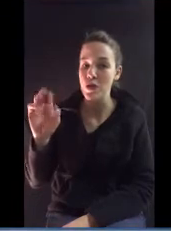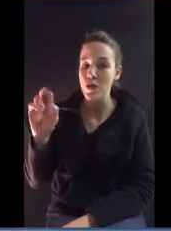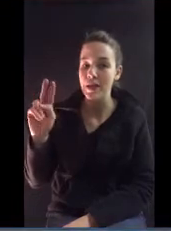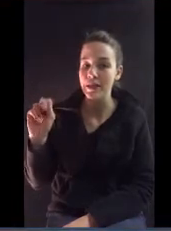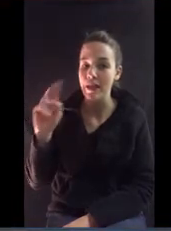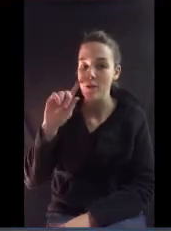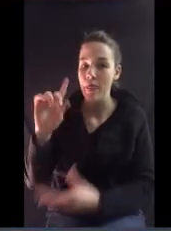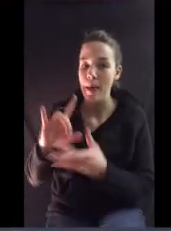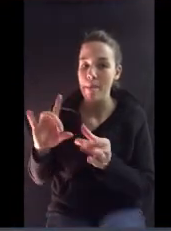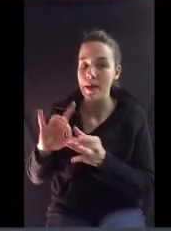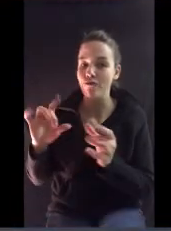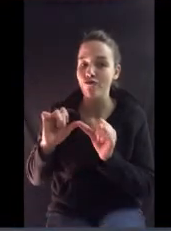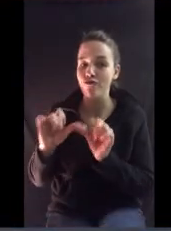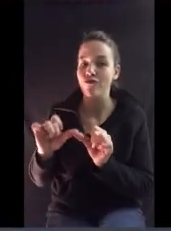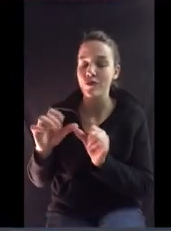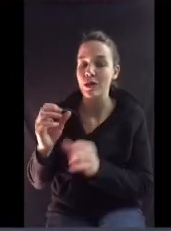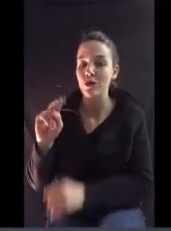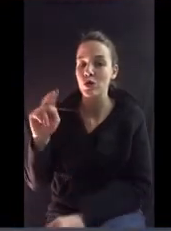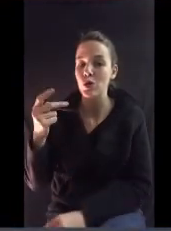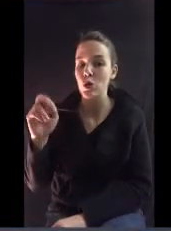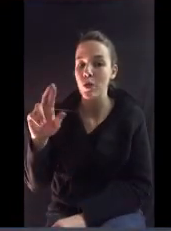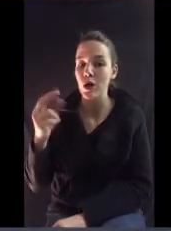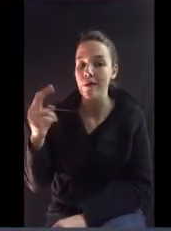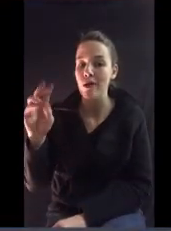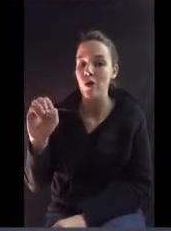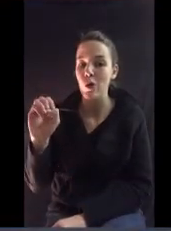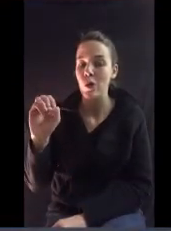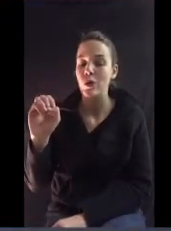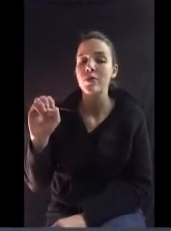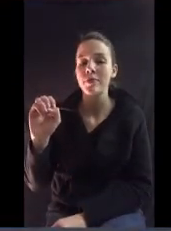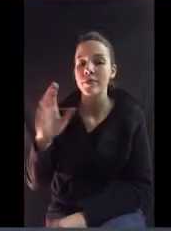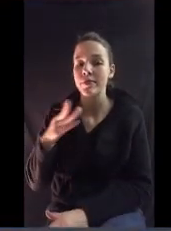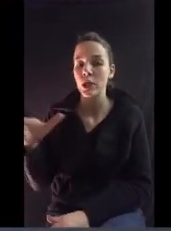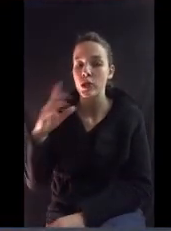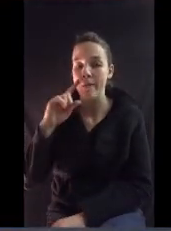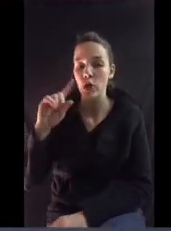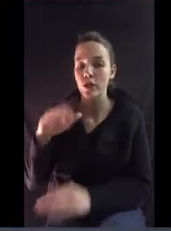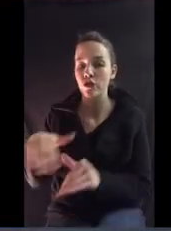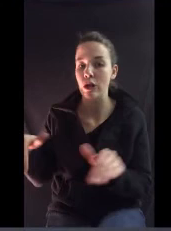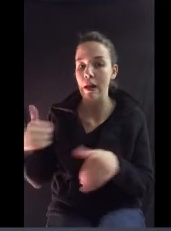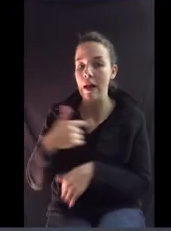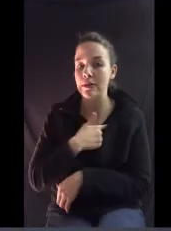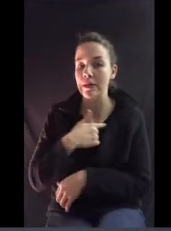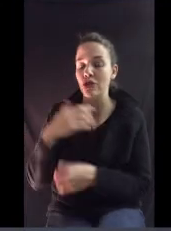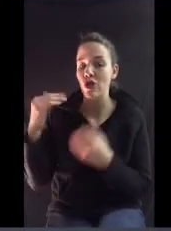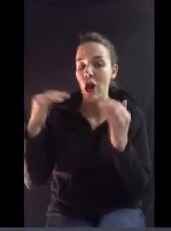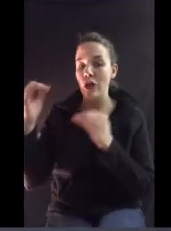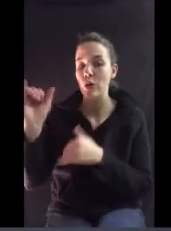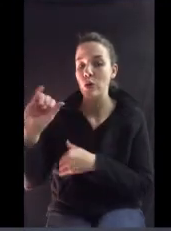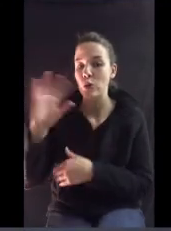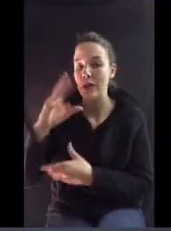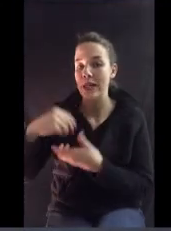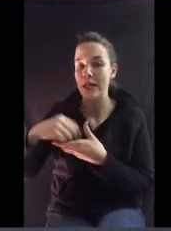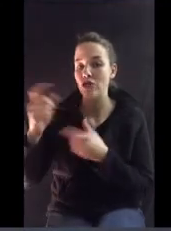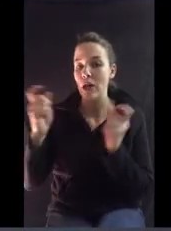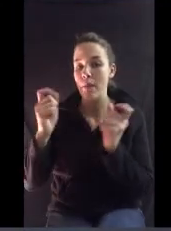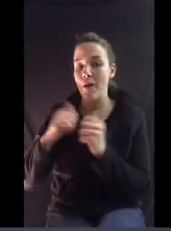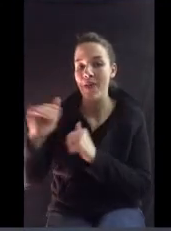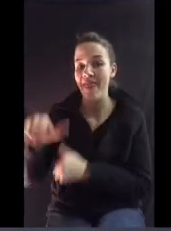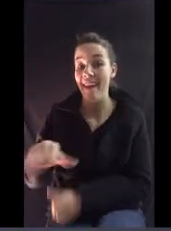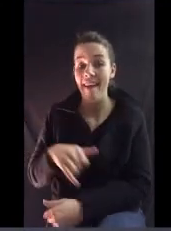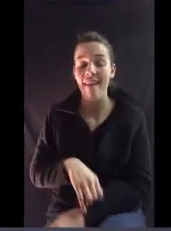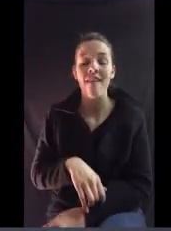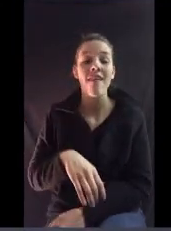Well, we thank Pastor Winston for that message in our ongoing superhero series for our children and for us adults too, as we engage